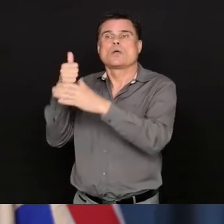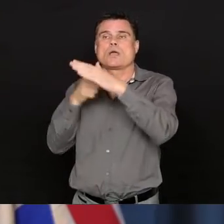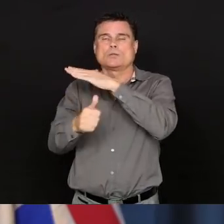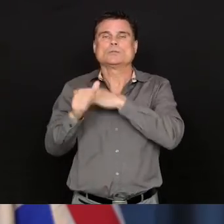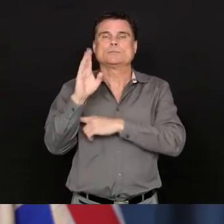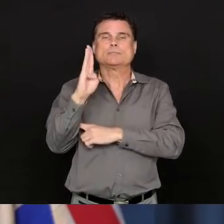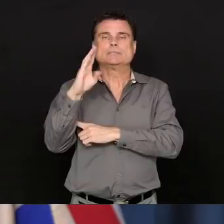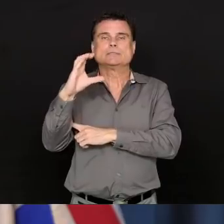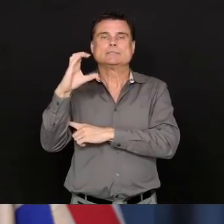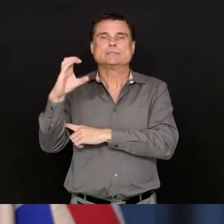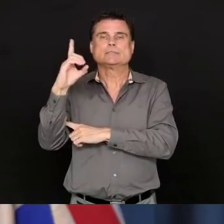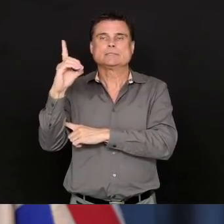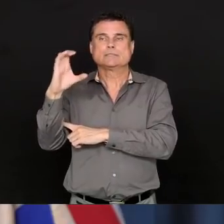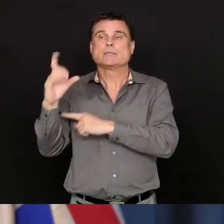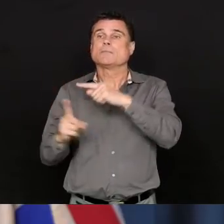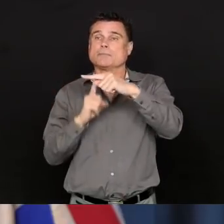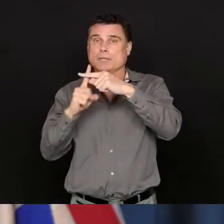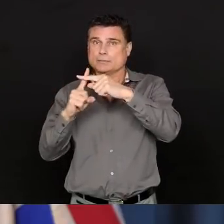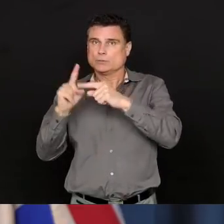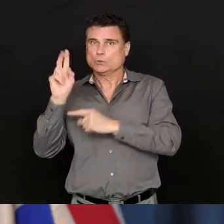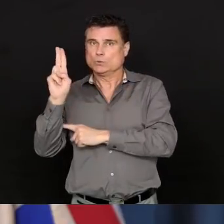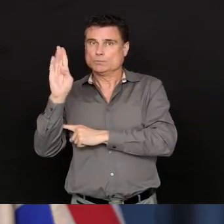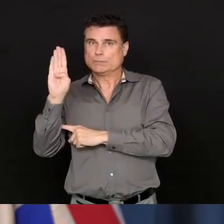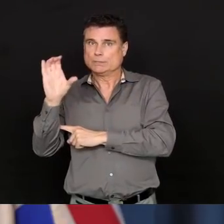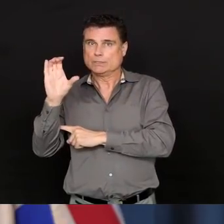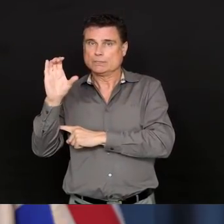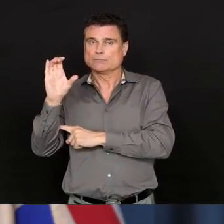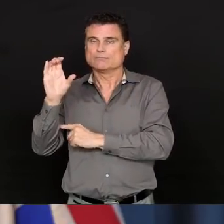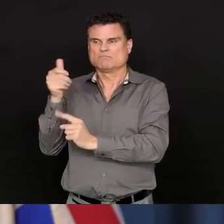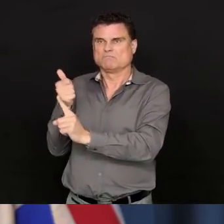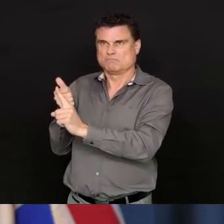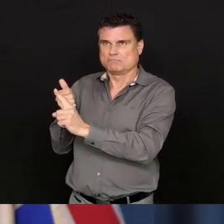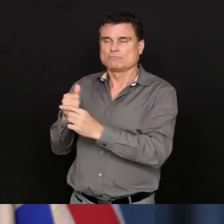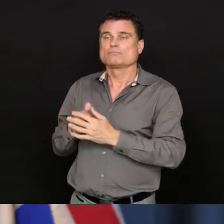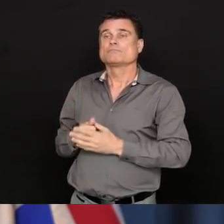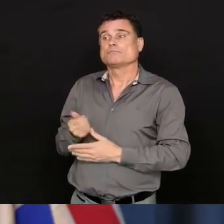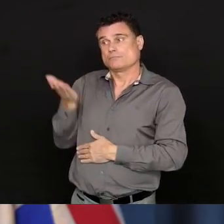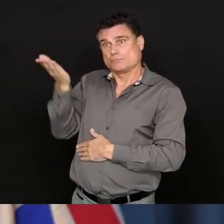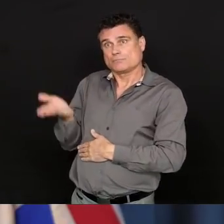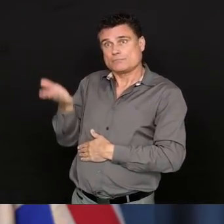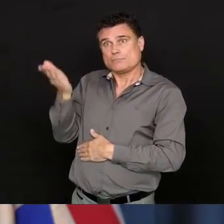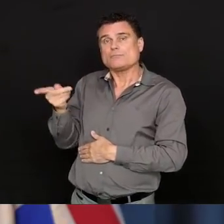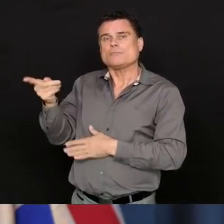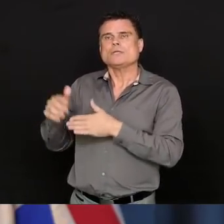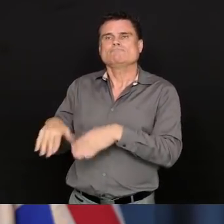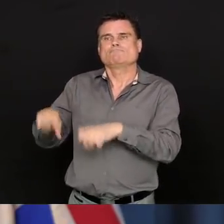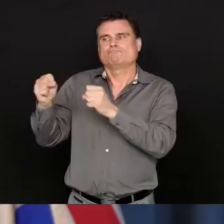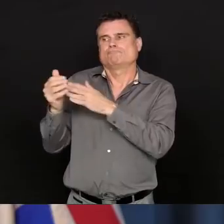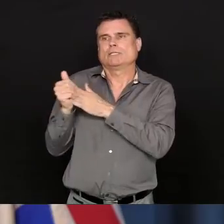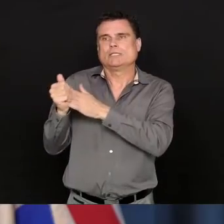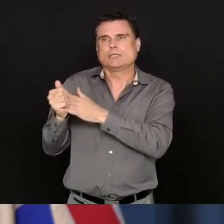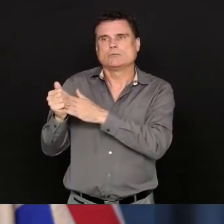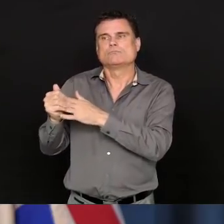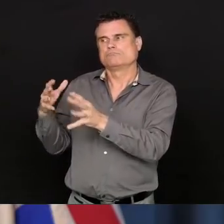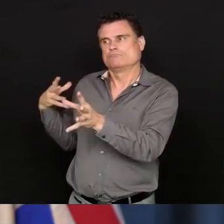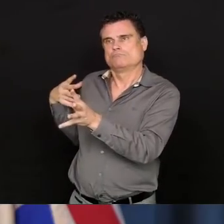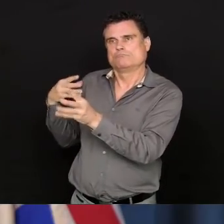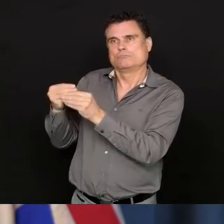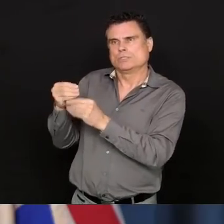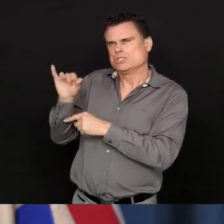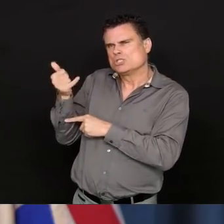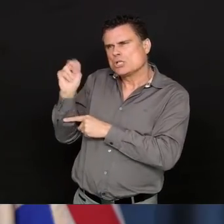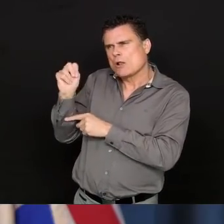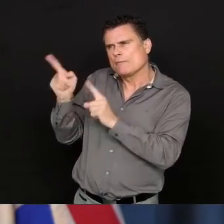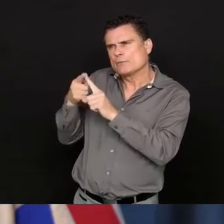been the lead in developing our research and innovation program from early January when we put our response